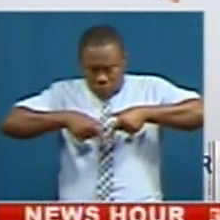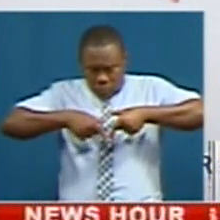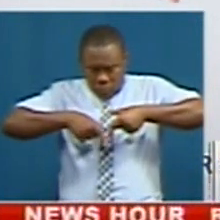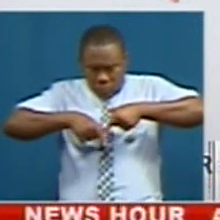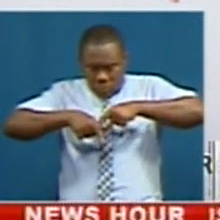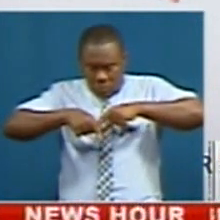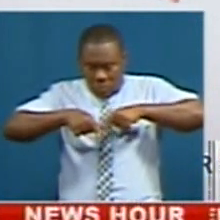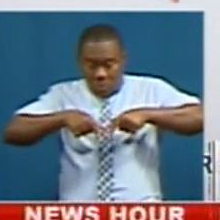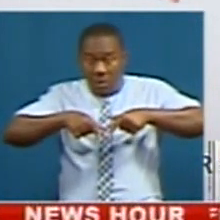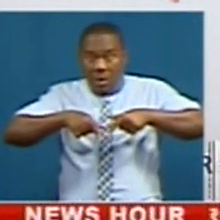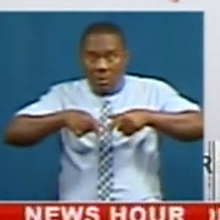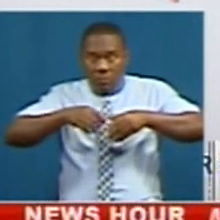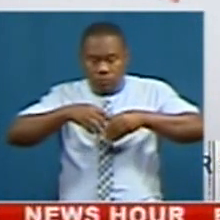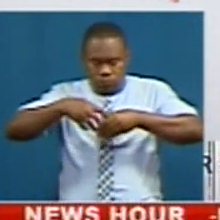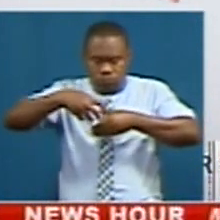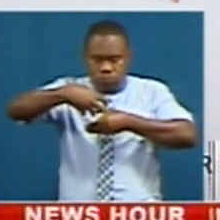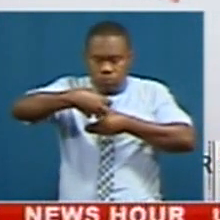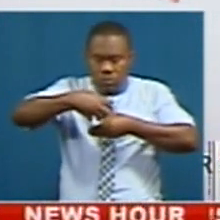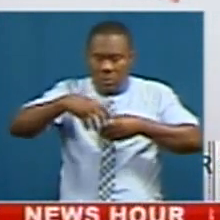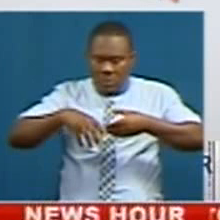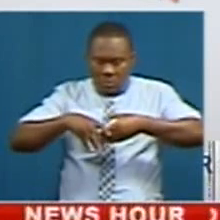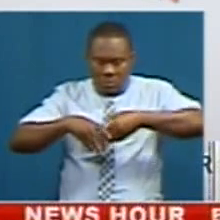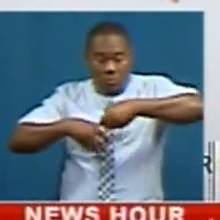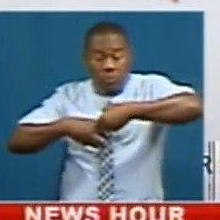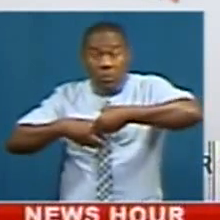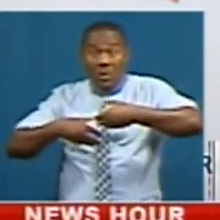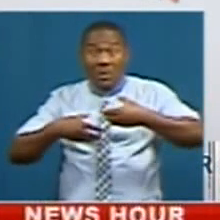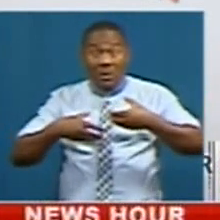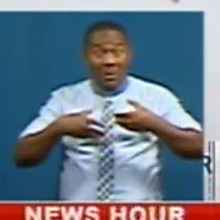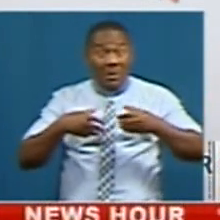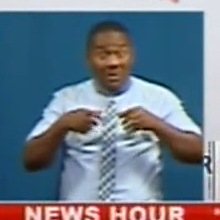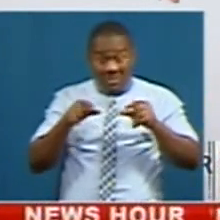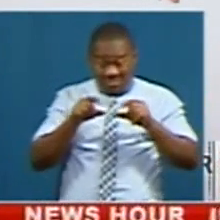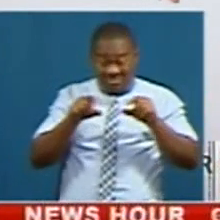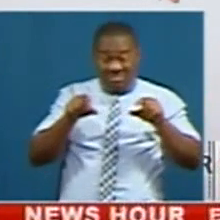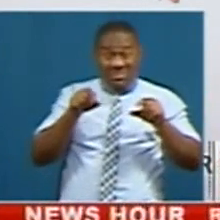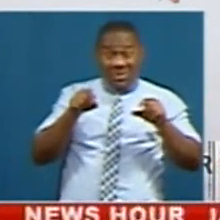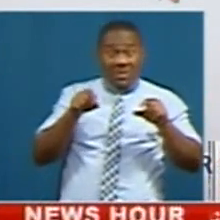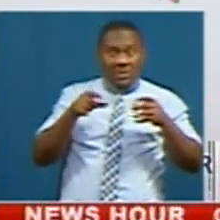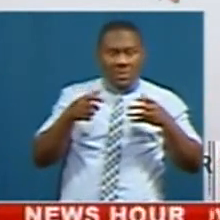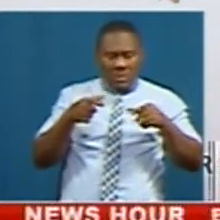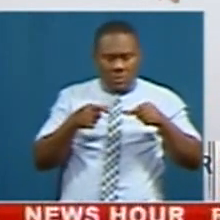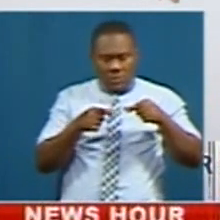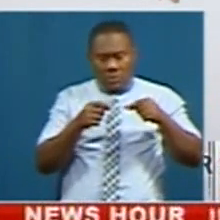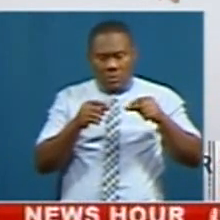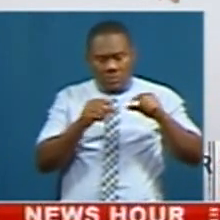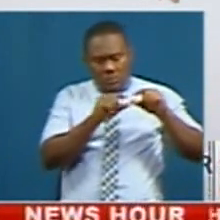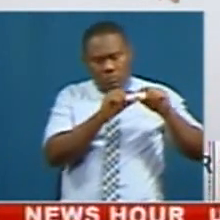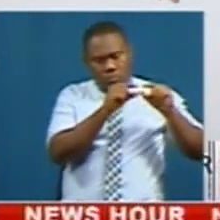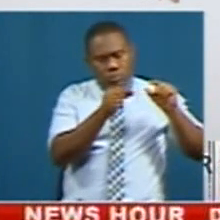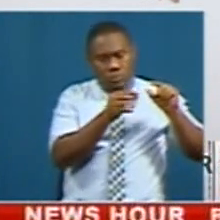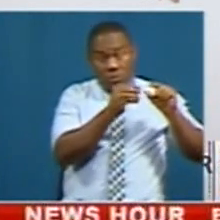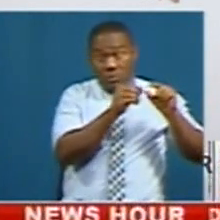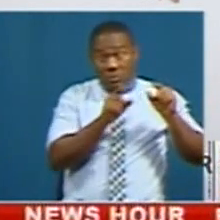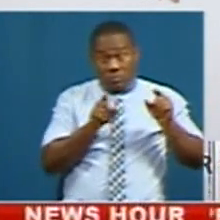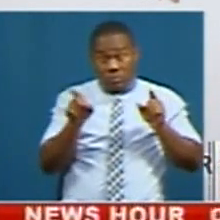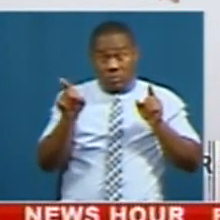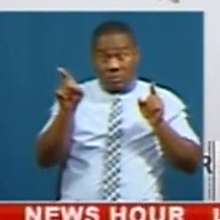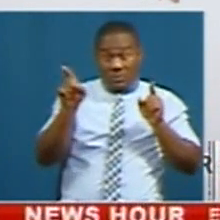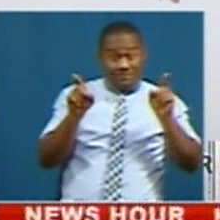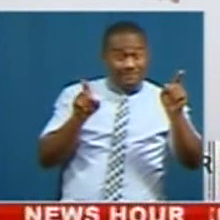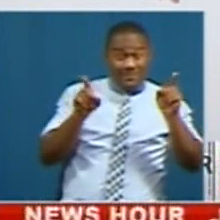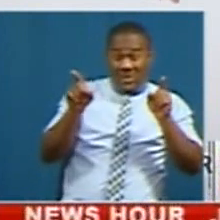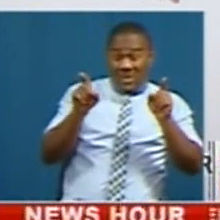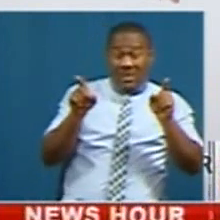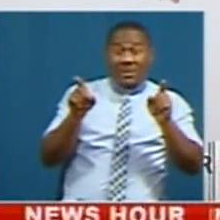grows outside of it. Endometriosis most commonly involves the ovaries, fallopian tubes, and the tissue lining